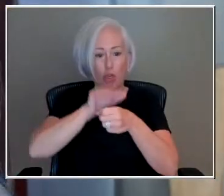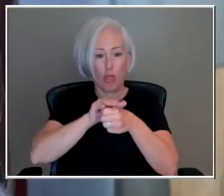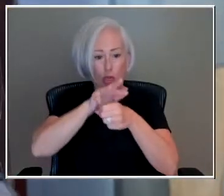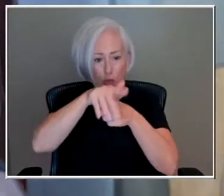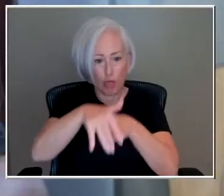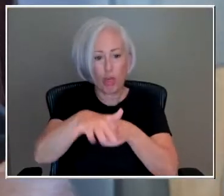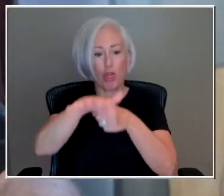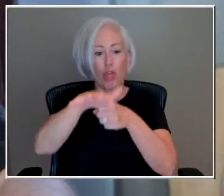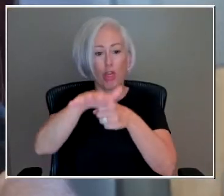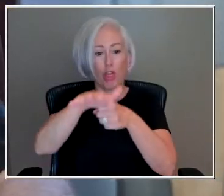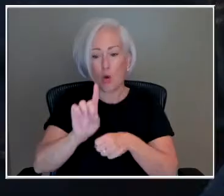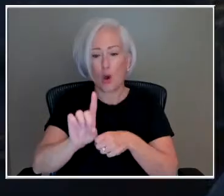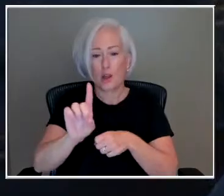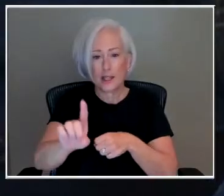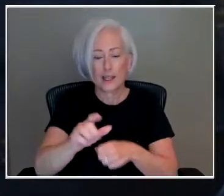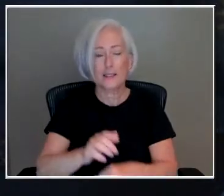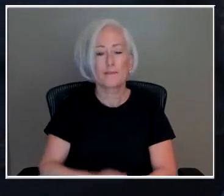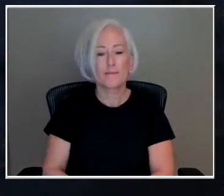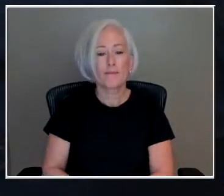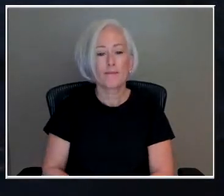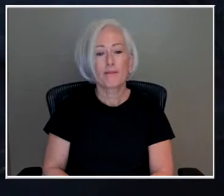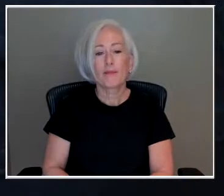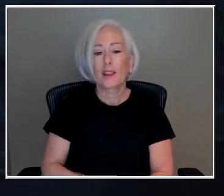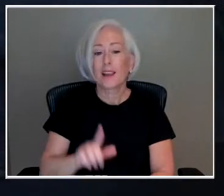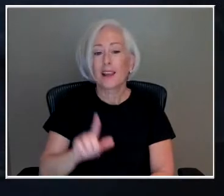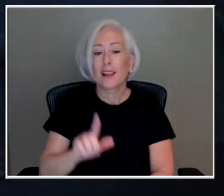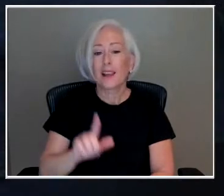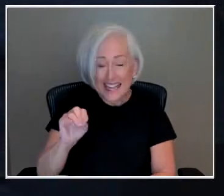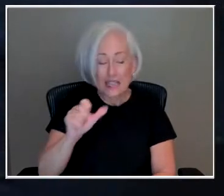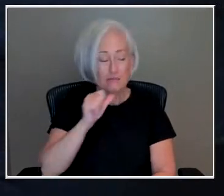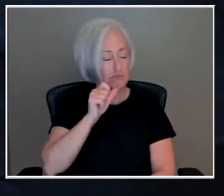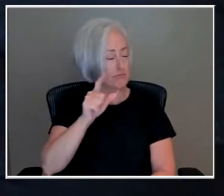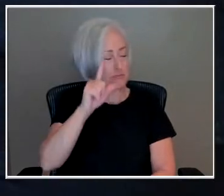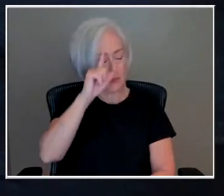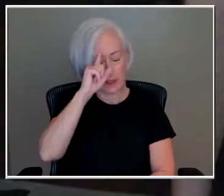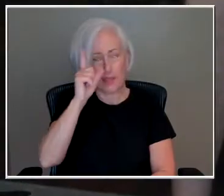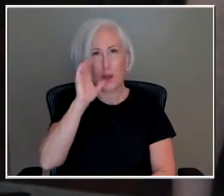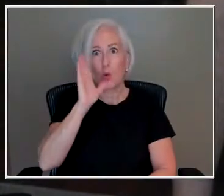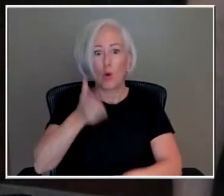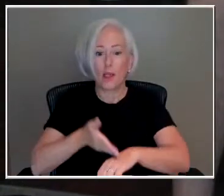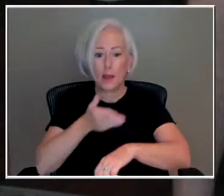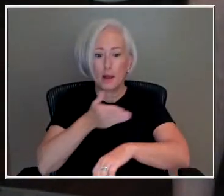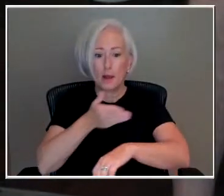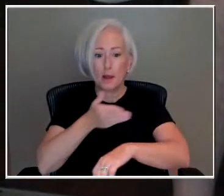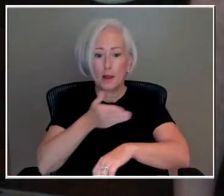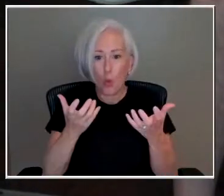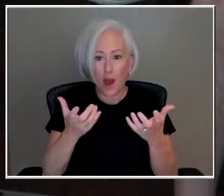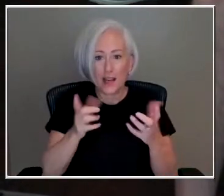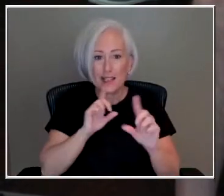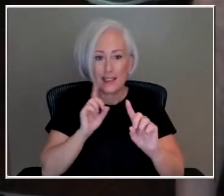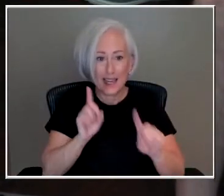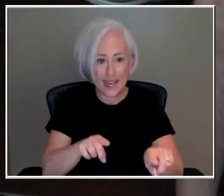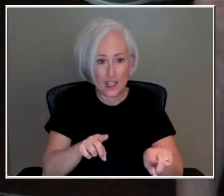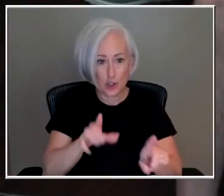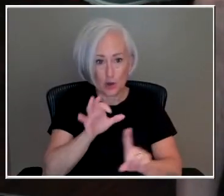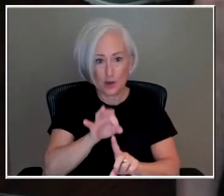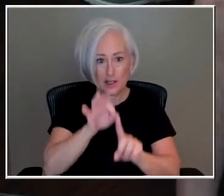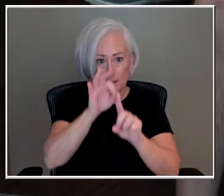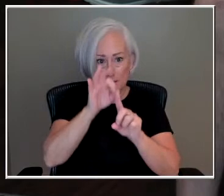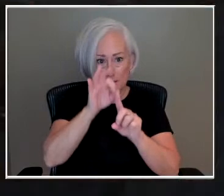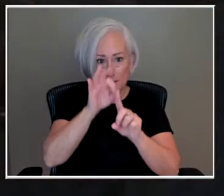Stan didn't have much hope things would ever improve, but he wanted answers, especially for Alan, who at